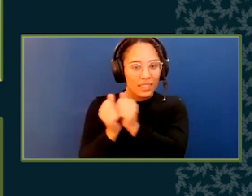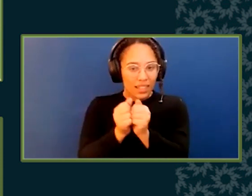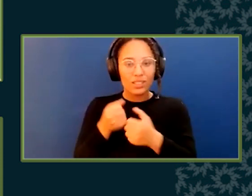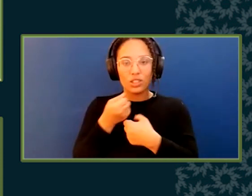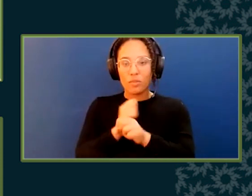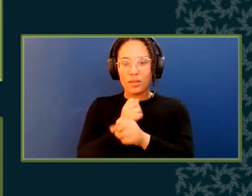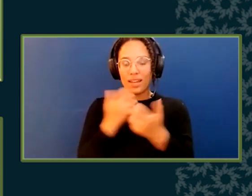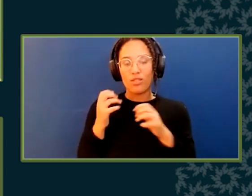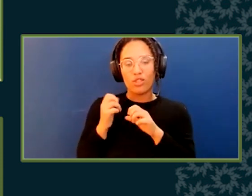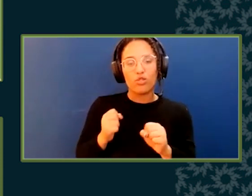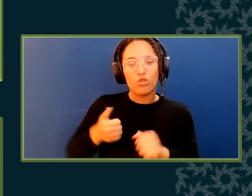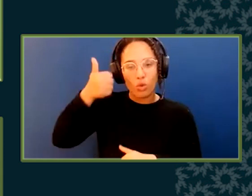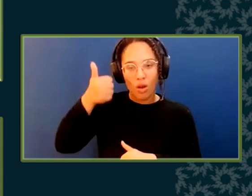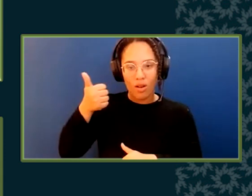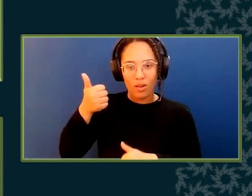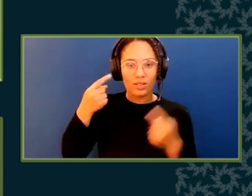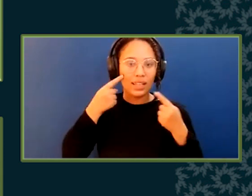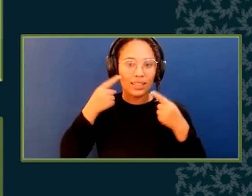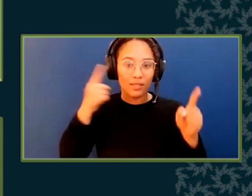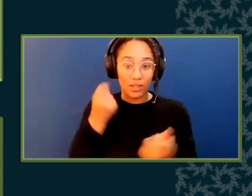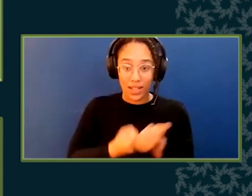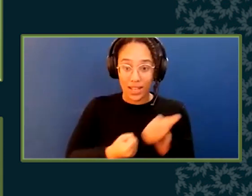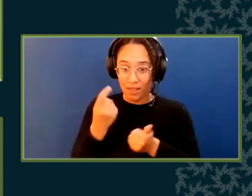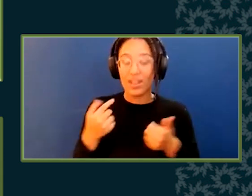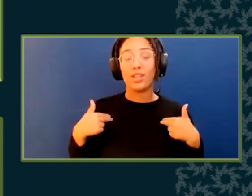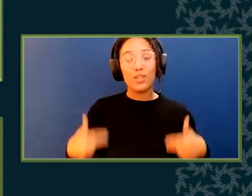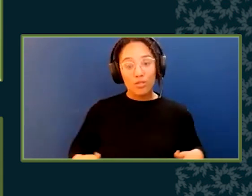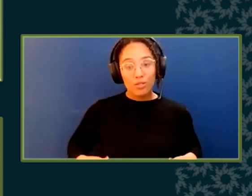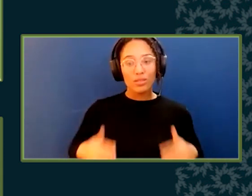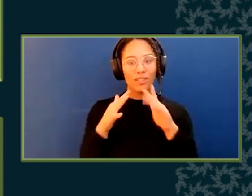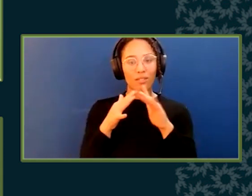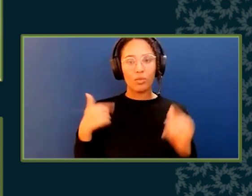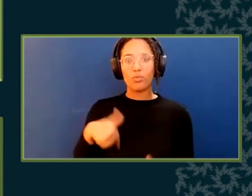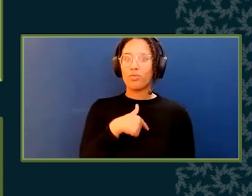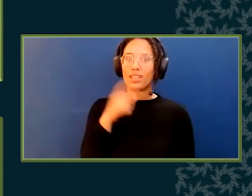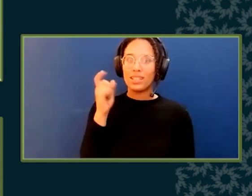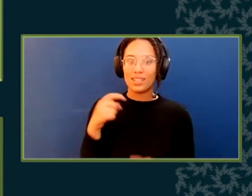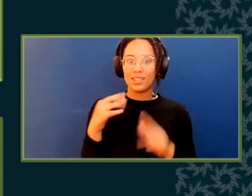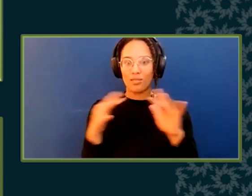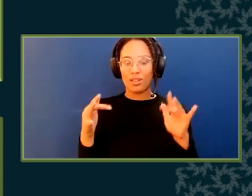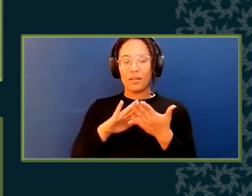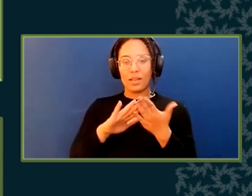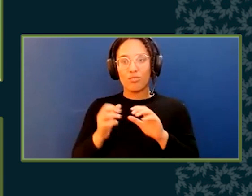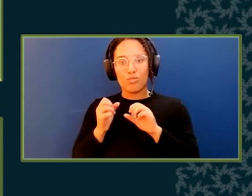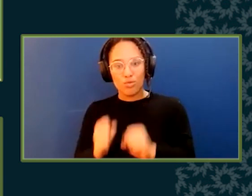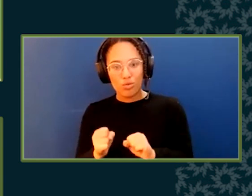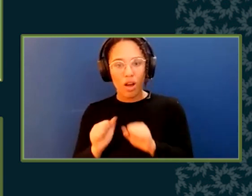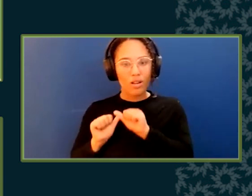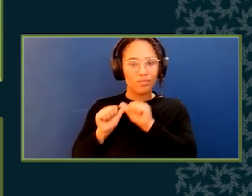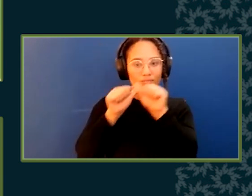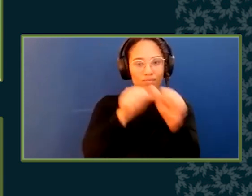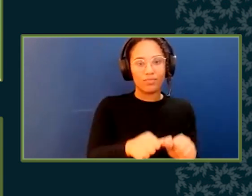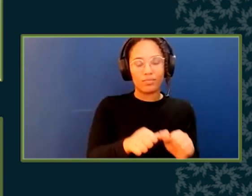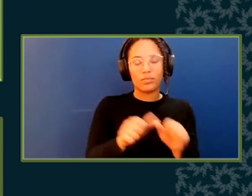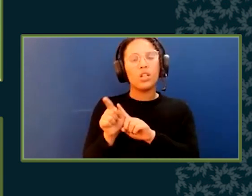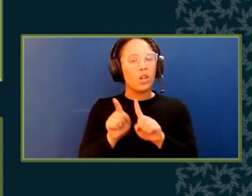diversity for it to be strong and resilient, right? And so, and I just want to say that also the granular matters